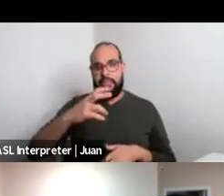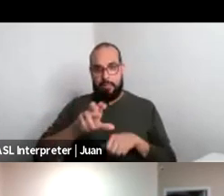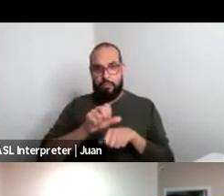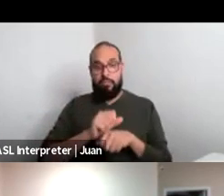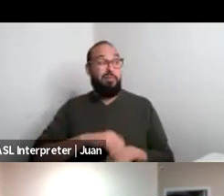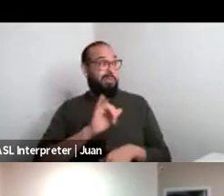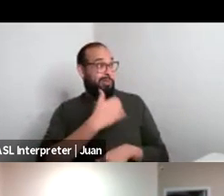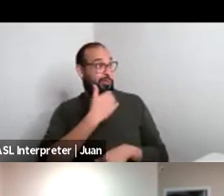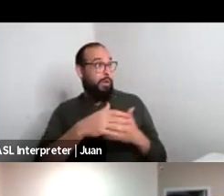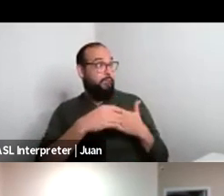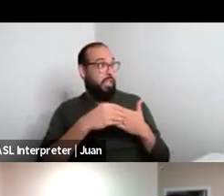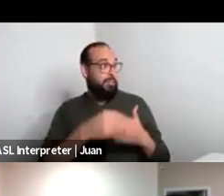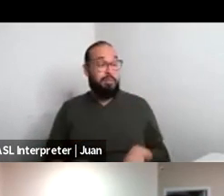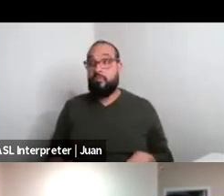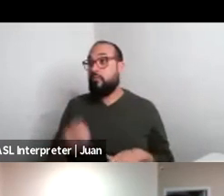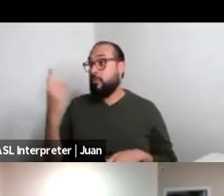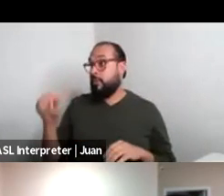Anyone else before we move on?